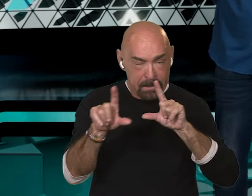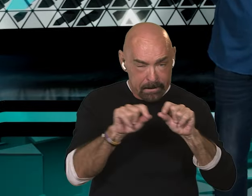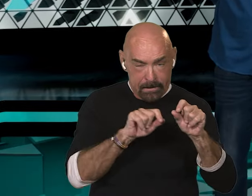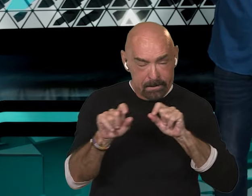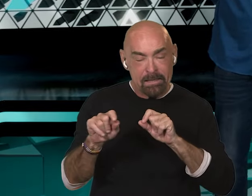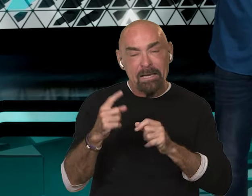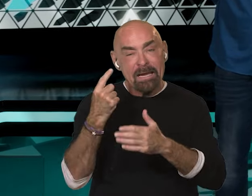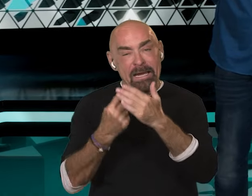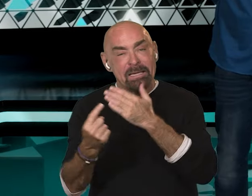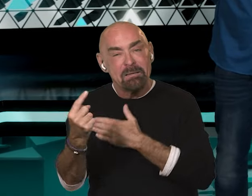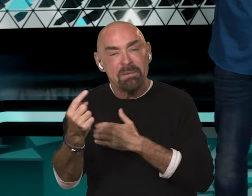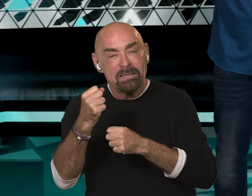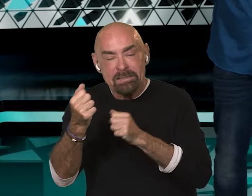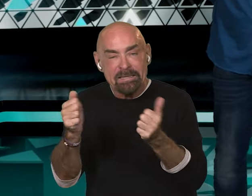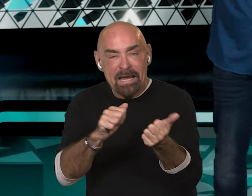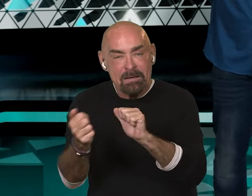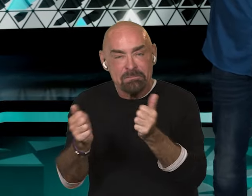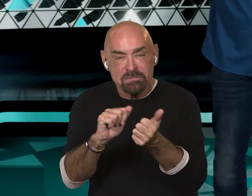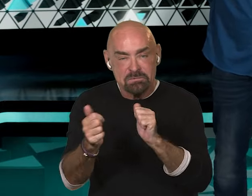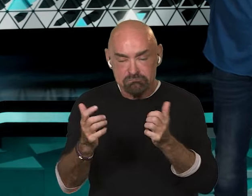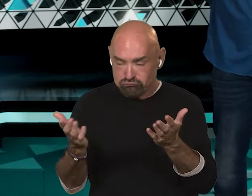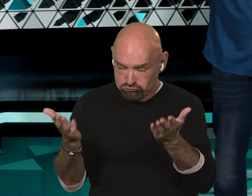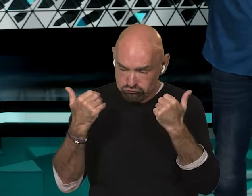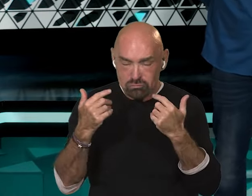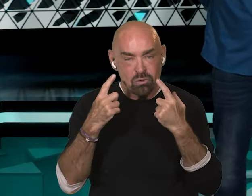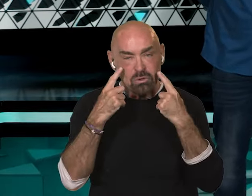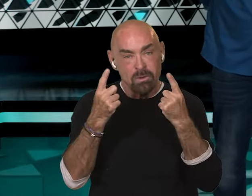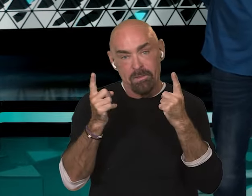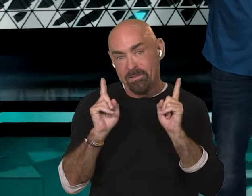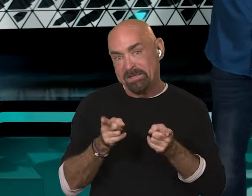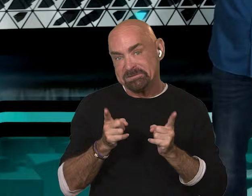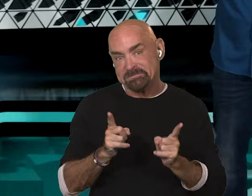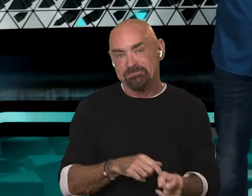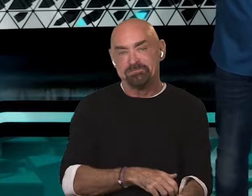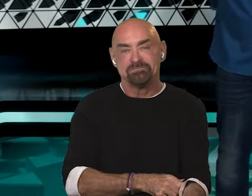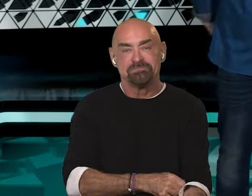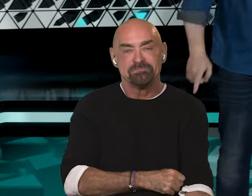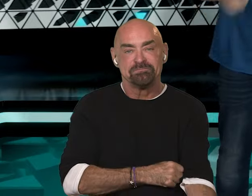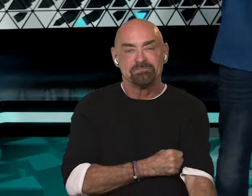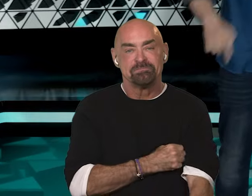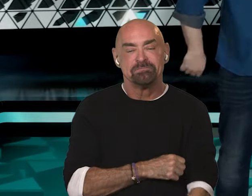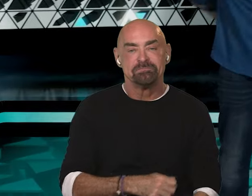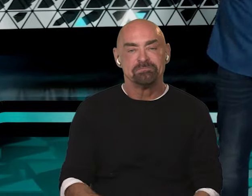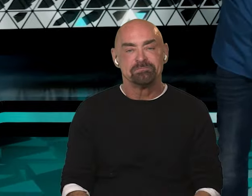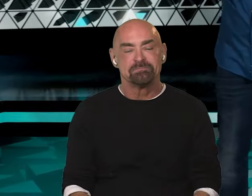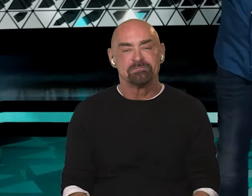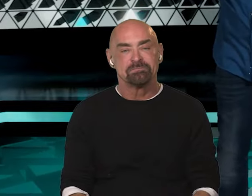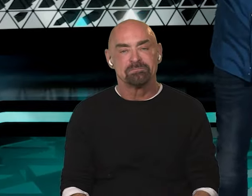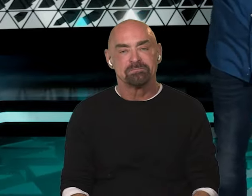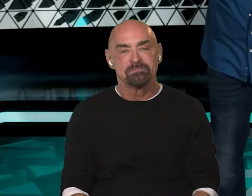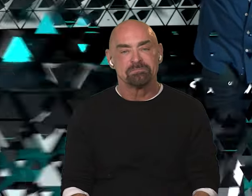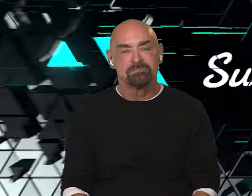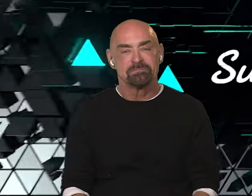most anticipated indie games and asked the developers to create their own elevator pitches. And here's what they came up with.